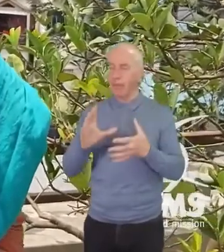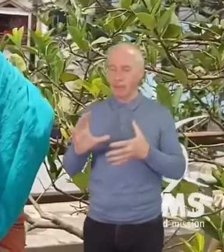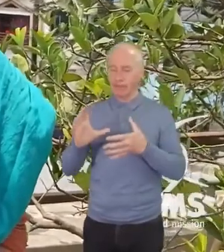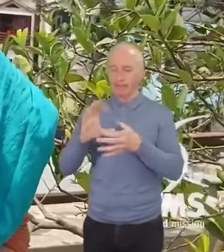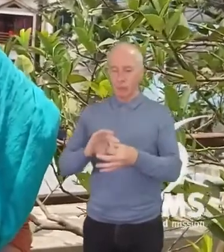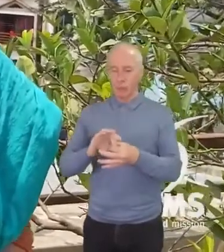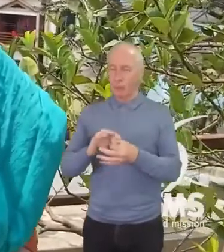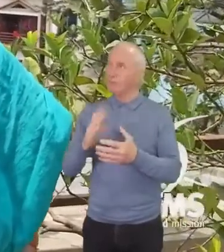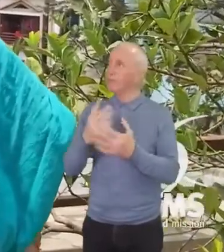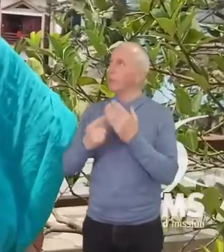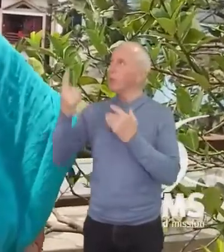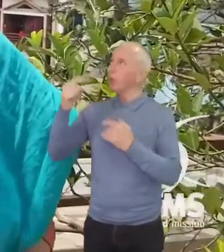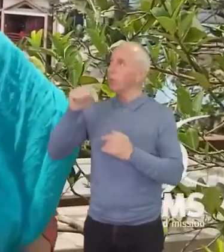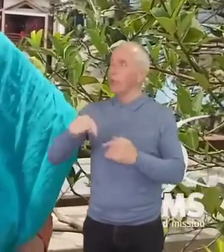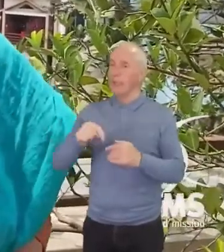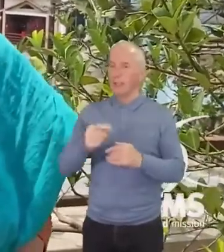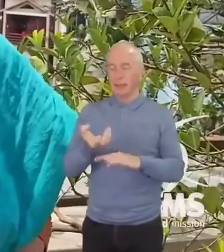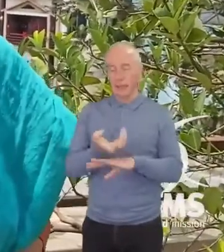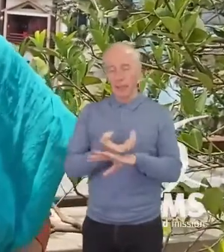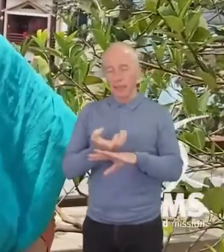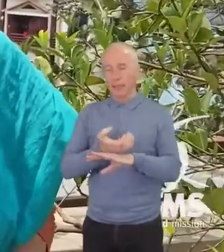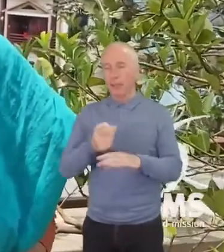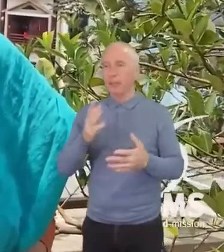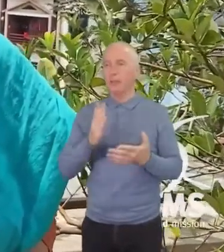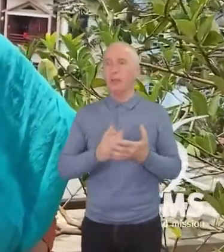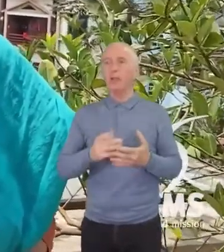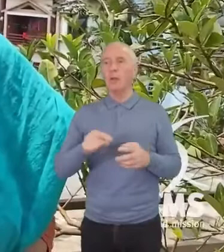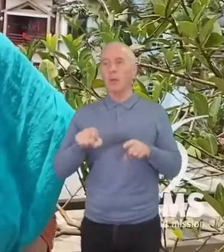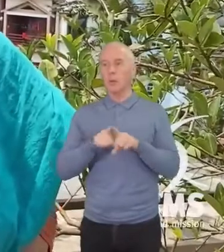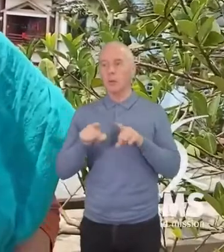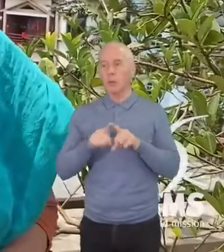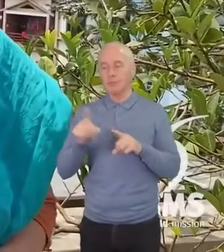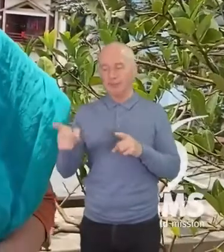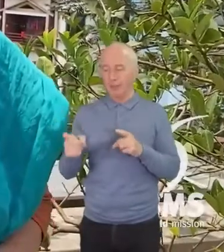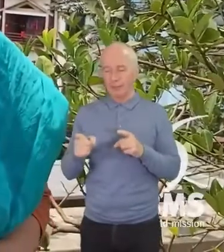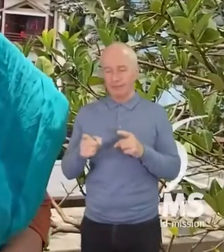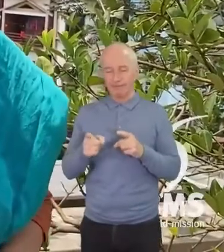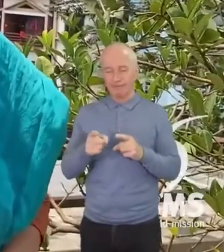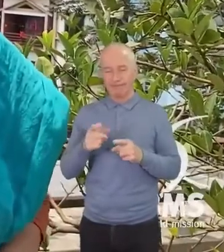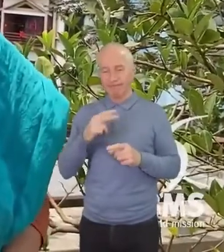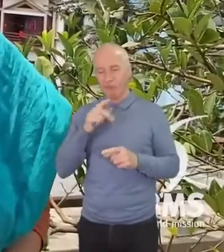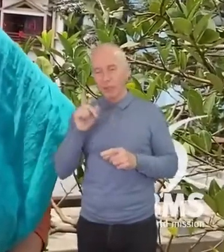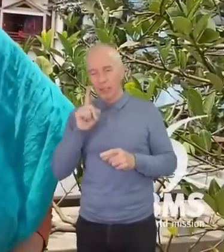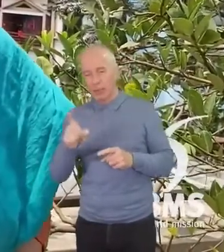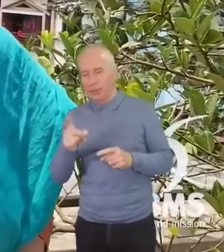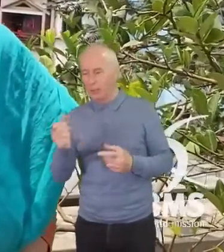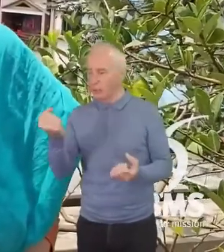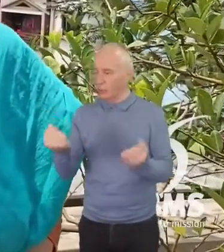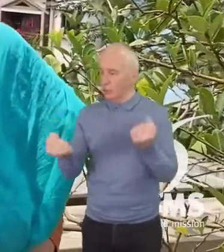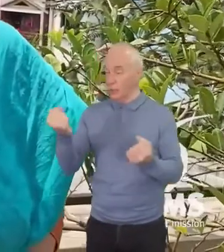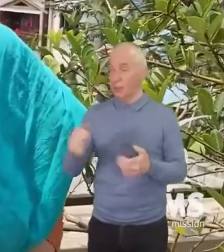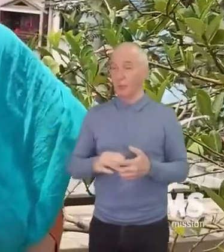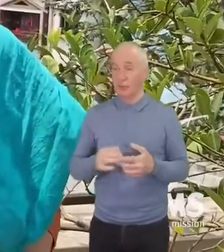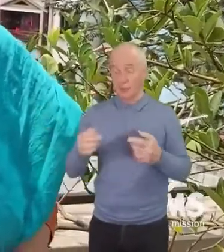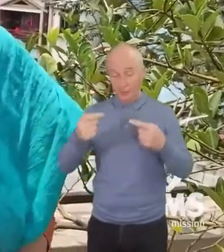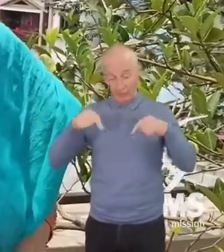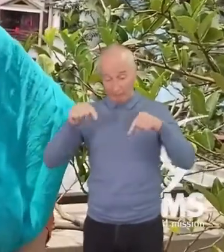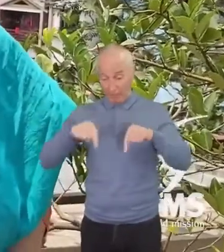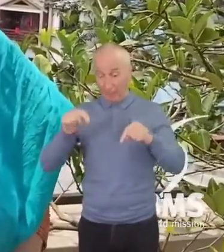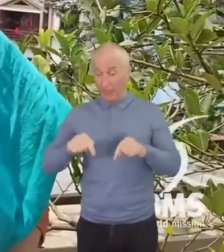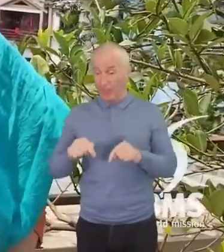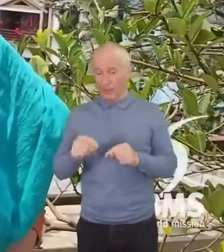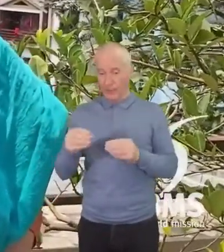Bangladesh, but it also struck a chord when I was thinking about gender and justice. So for me, a world where BMS World Mission